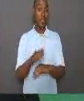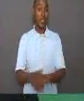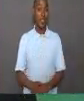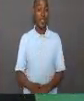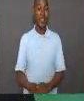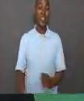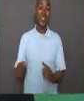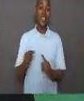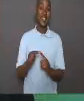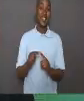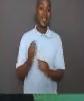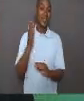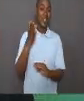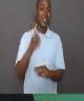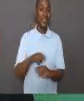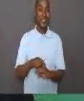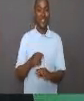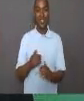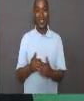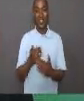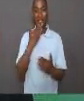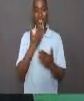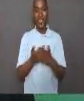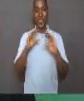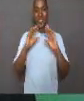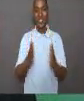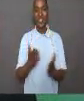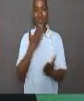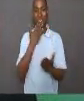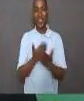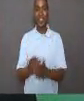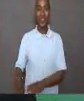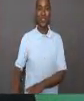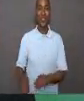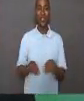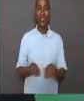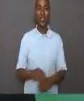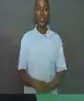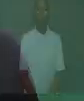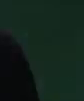Until next time, thank you, teacher. Thank you, students.